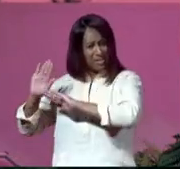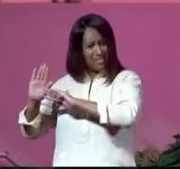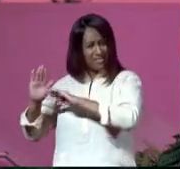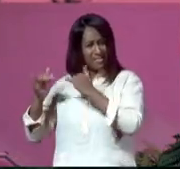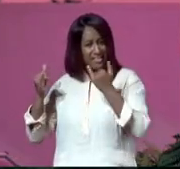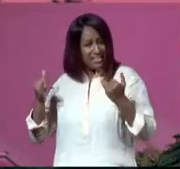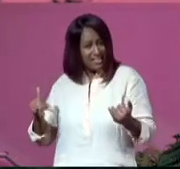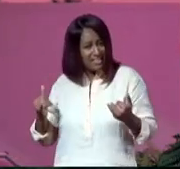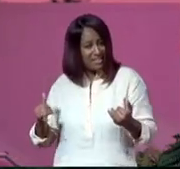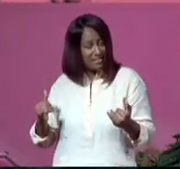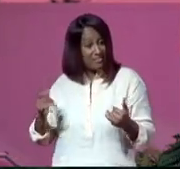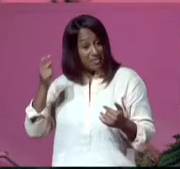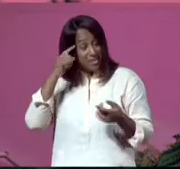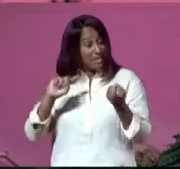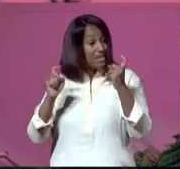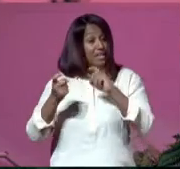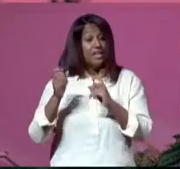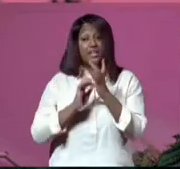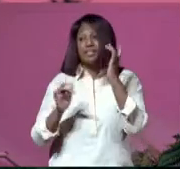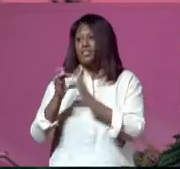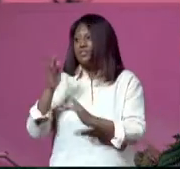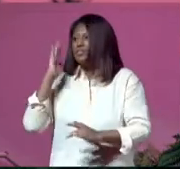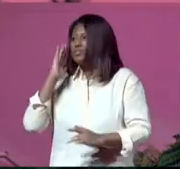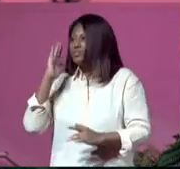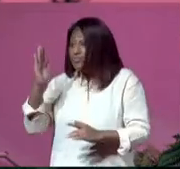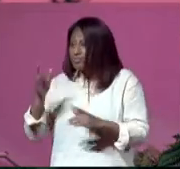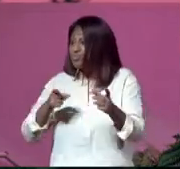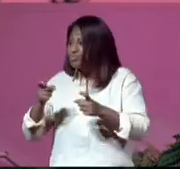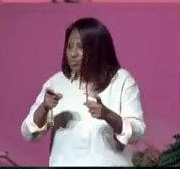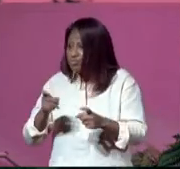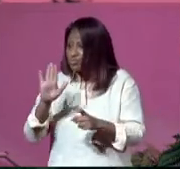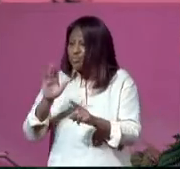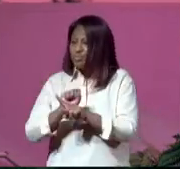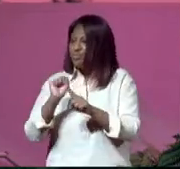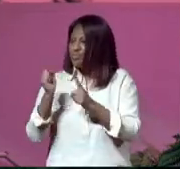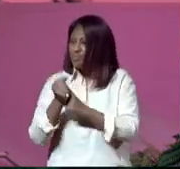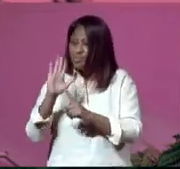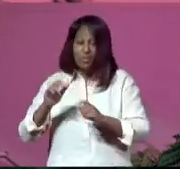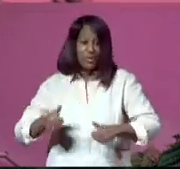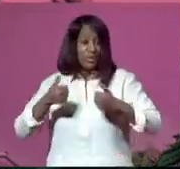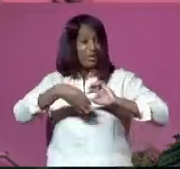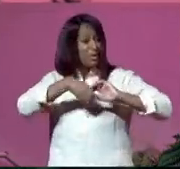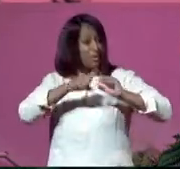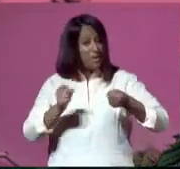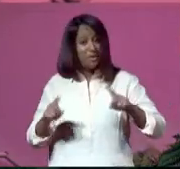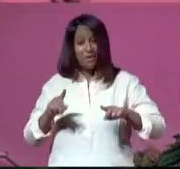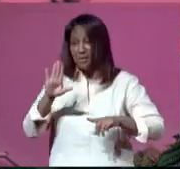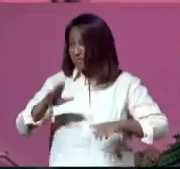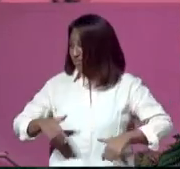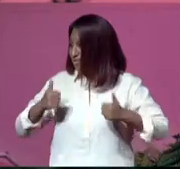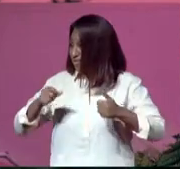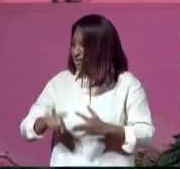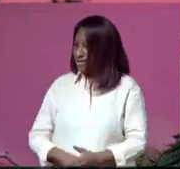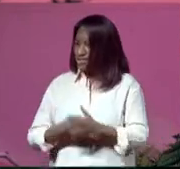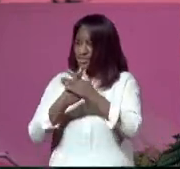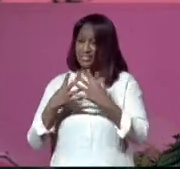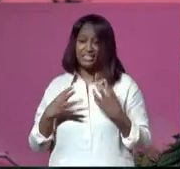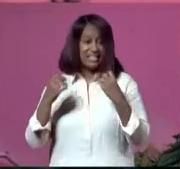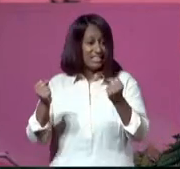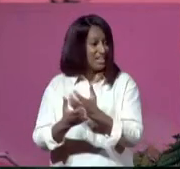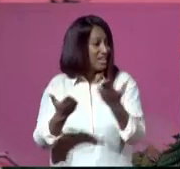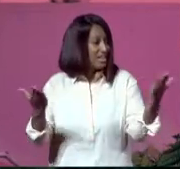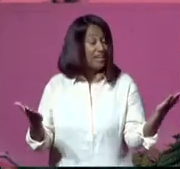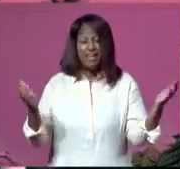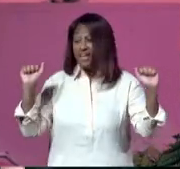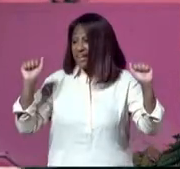that knows Jesus will address every issue in your life, every brokenness in your life, and begin to heal you so